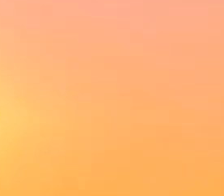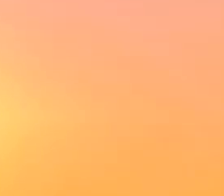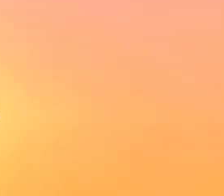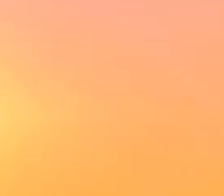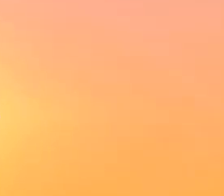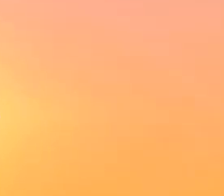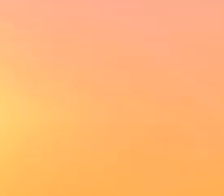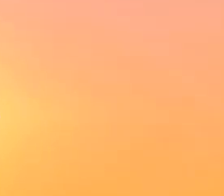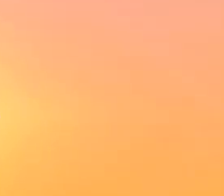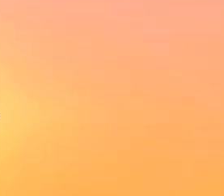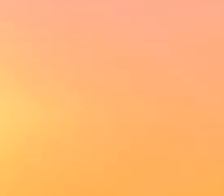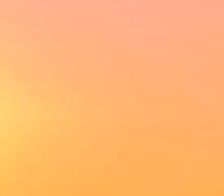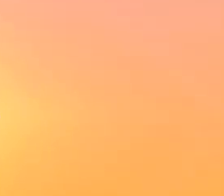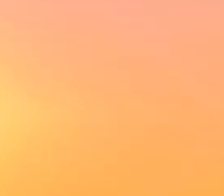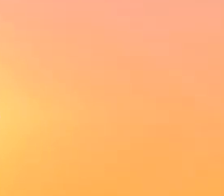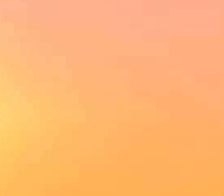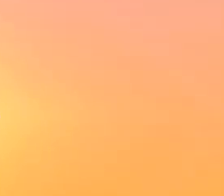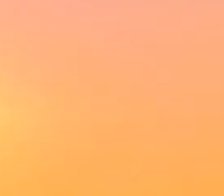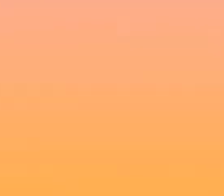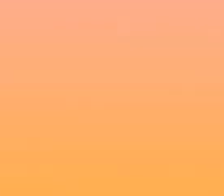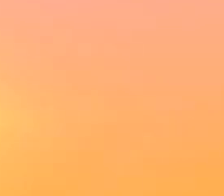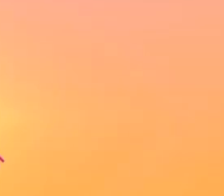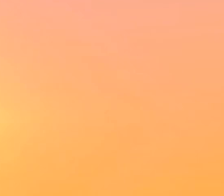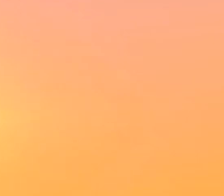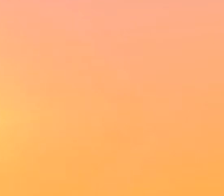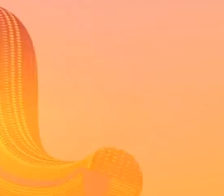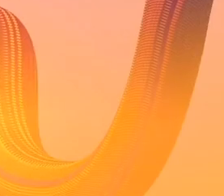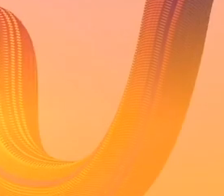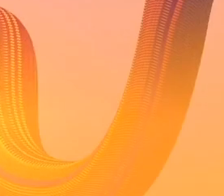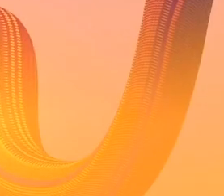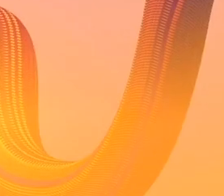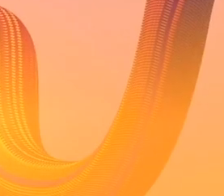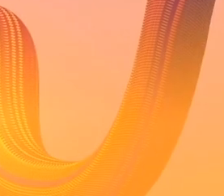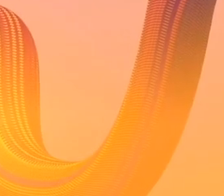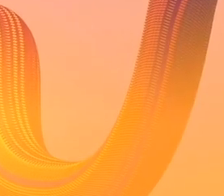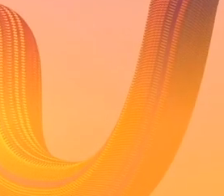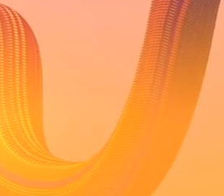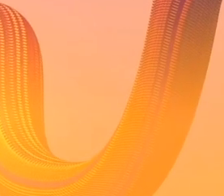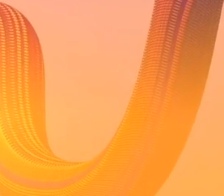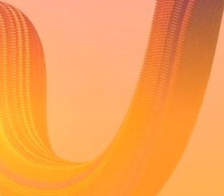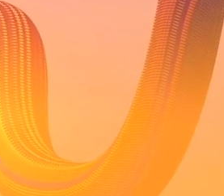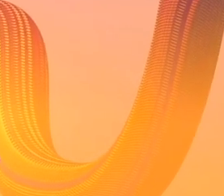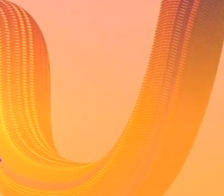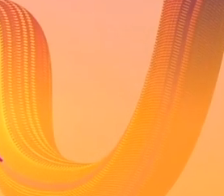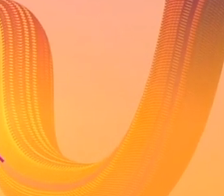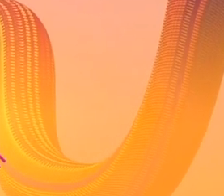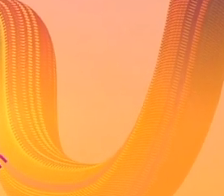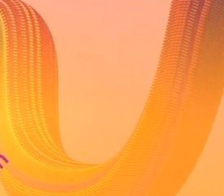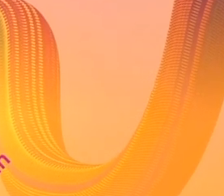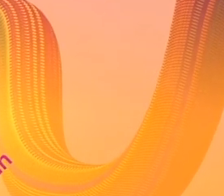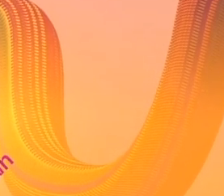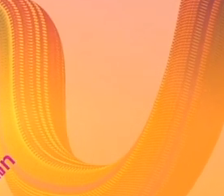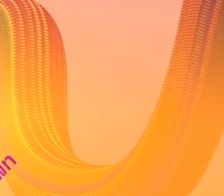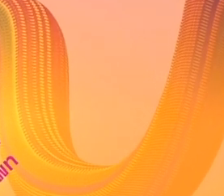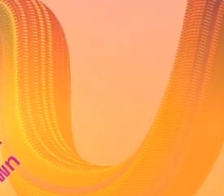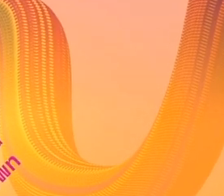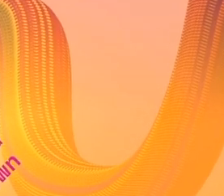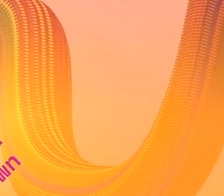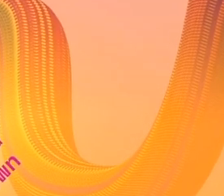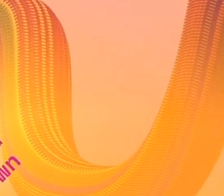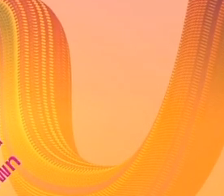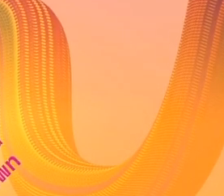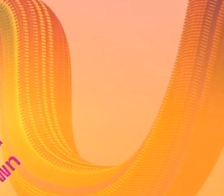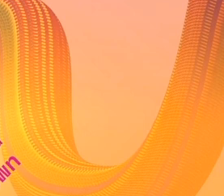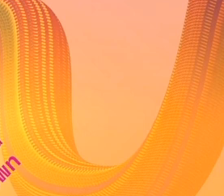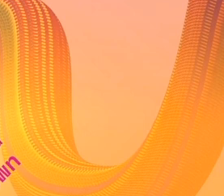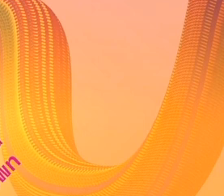Can say it together. All that you touch, you change. All that you change, changes you. The